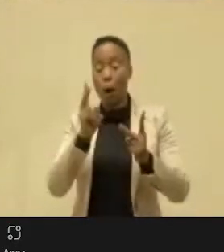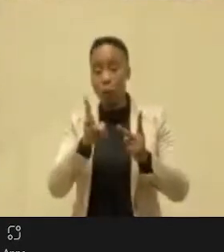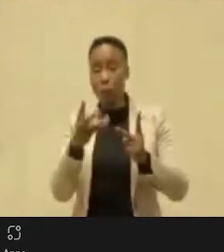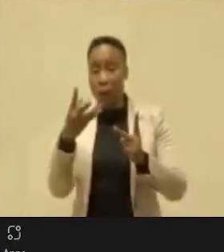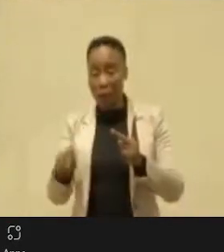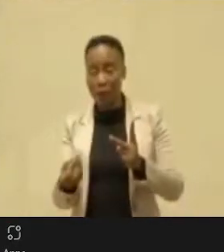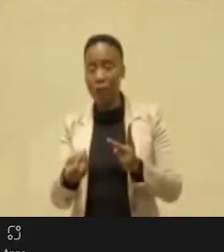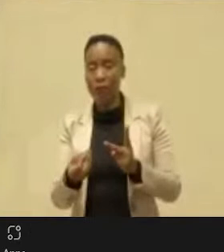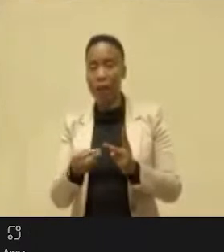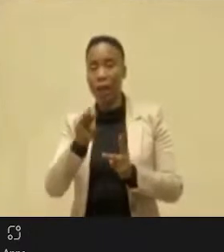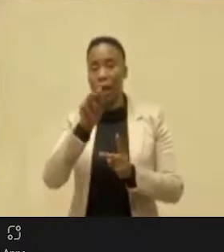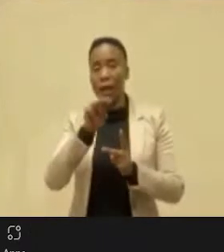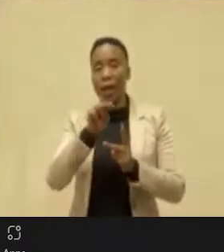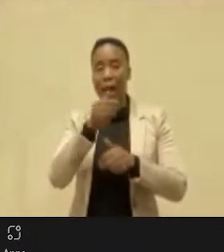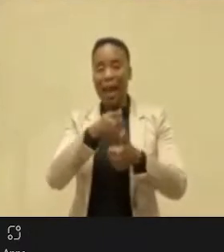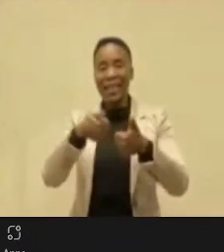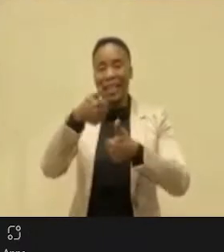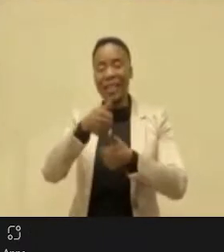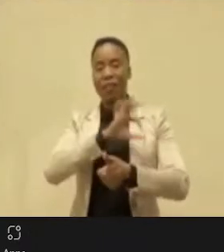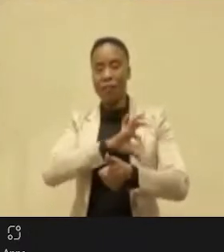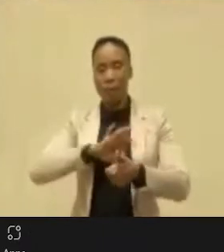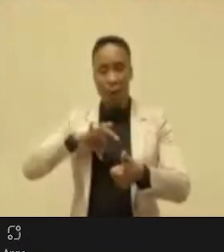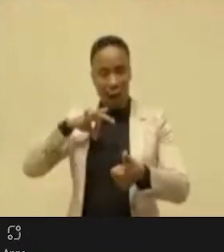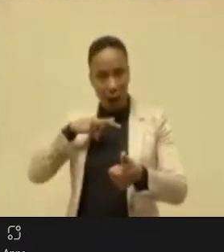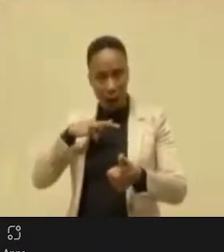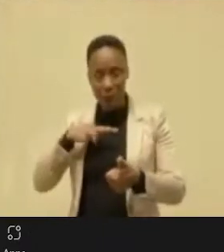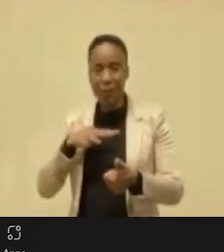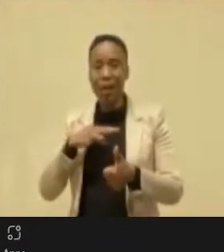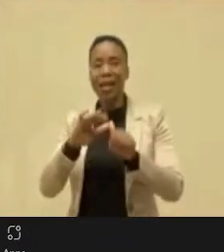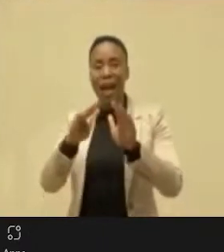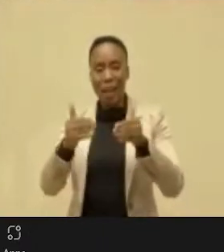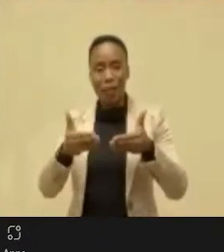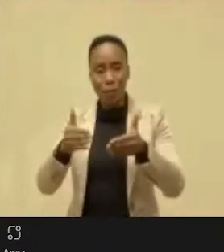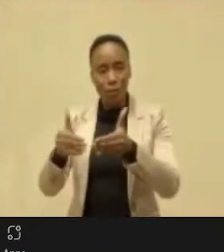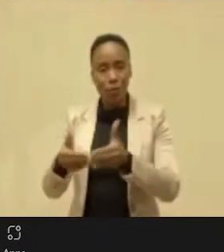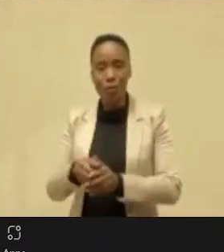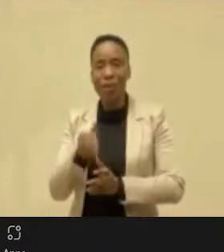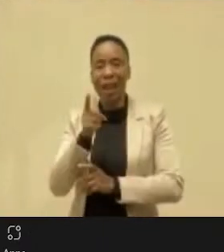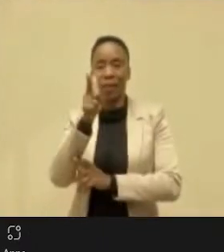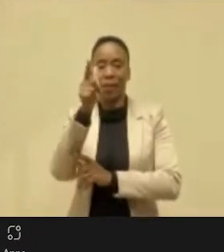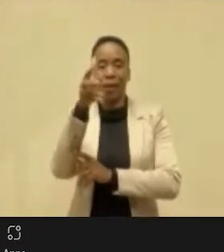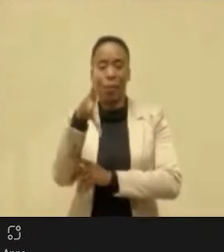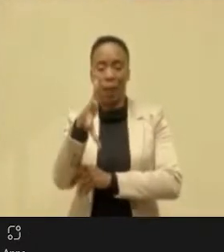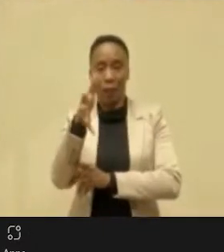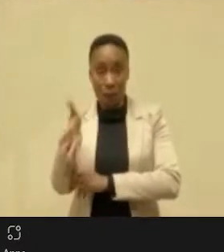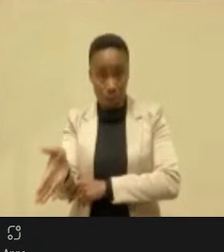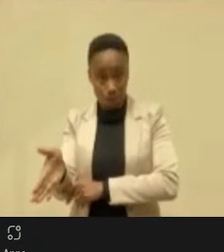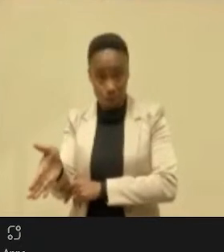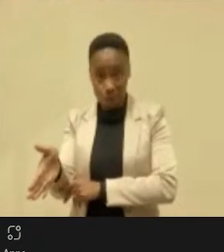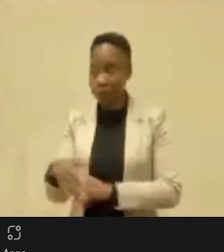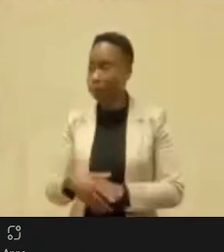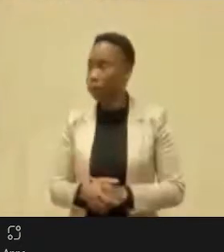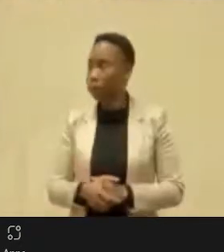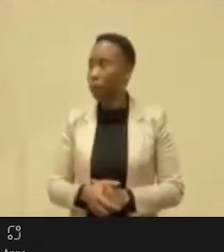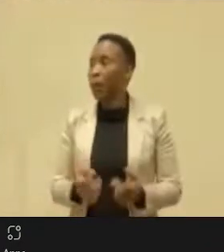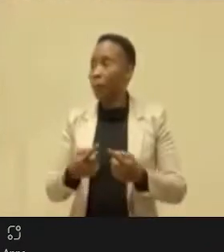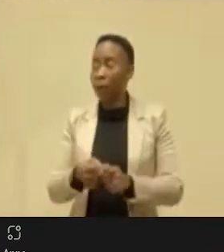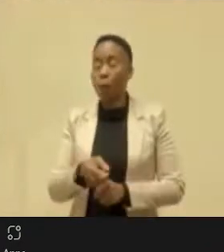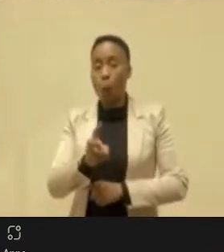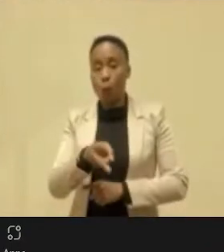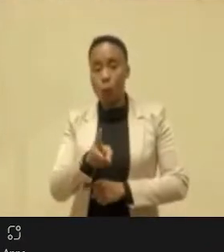have our executive mayors that will be introduced later here but we will